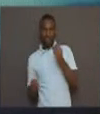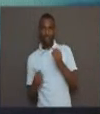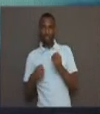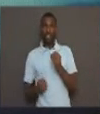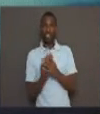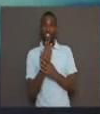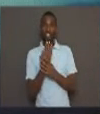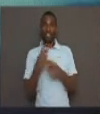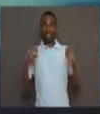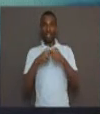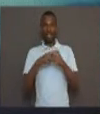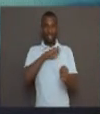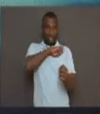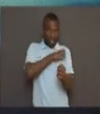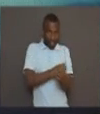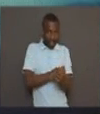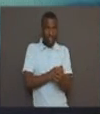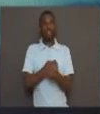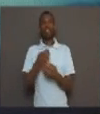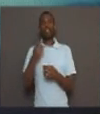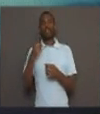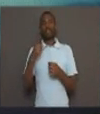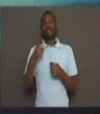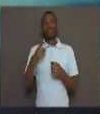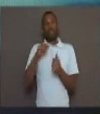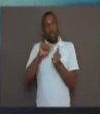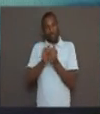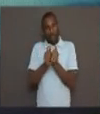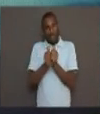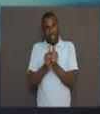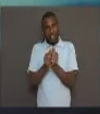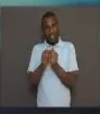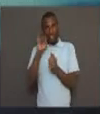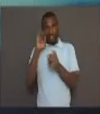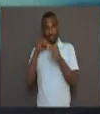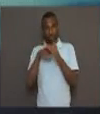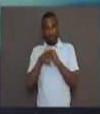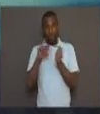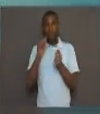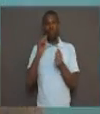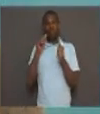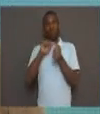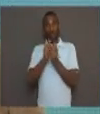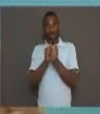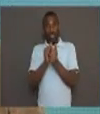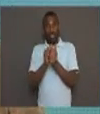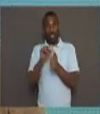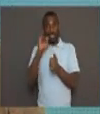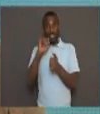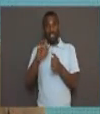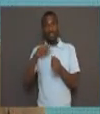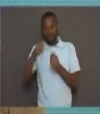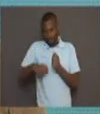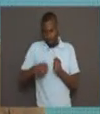generate electrical energy in an alternating current generator. We